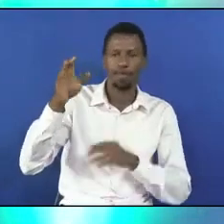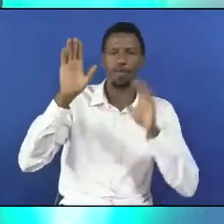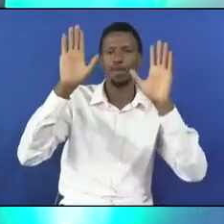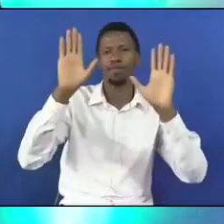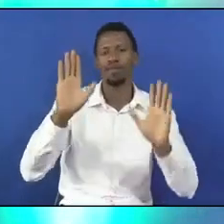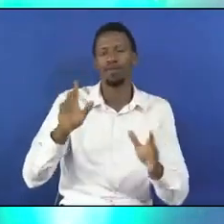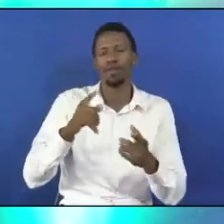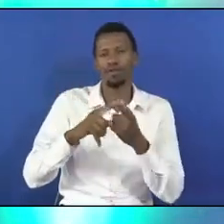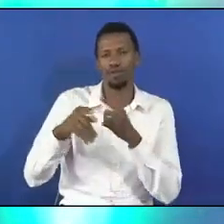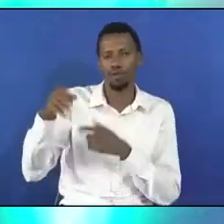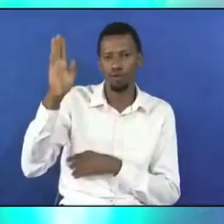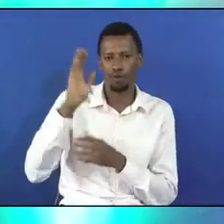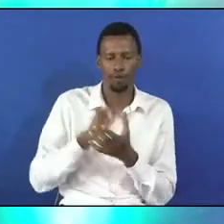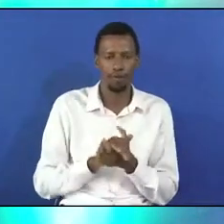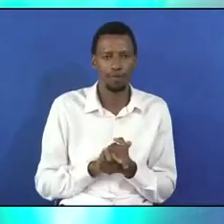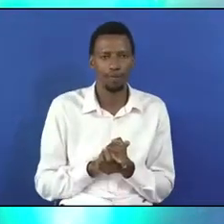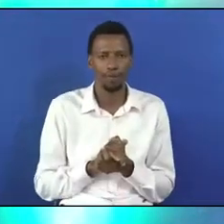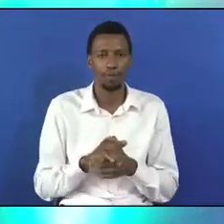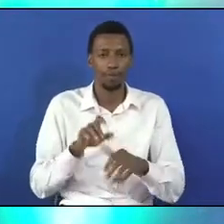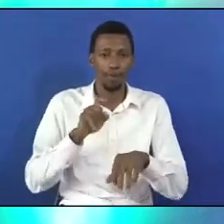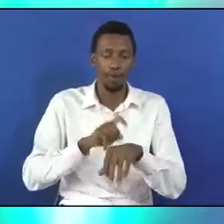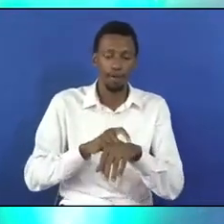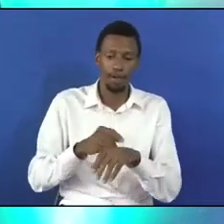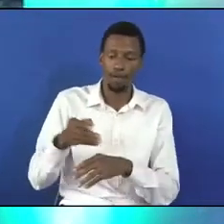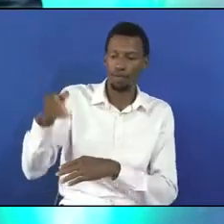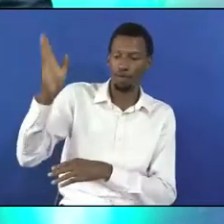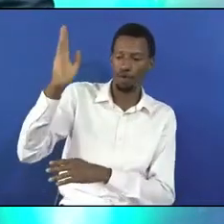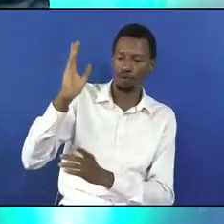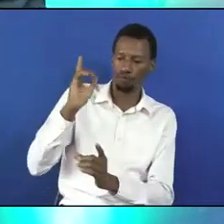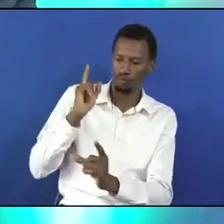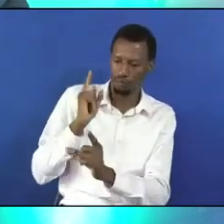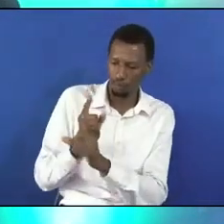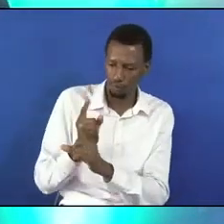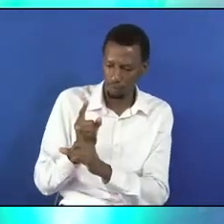When God confronted Cain,